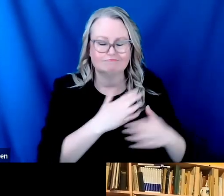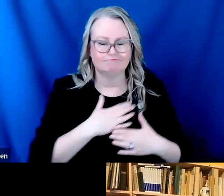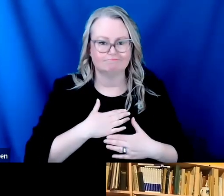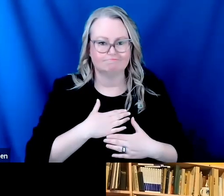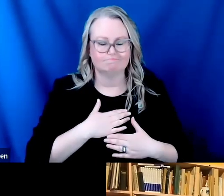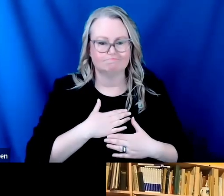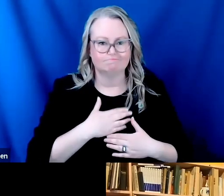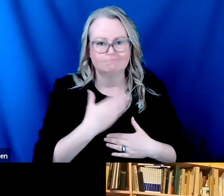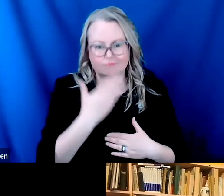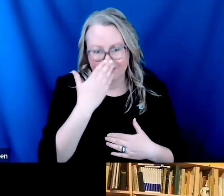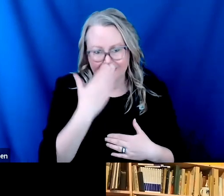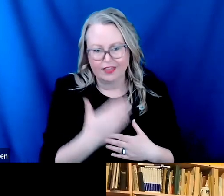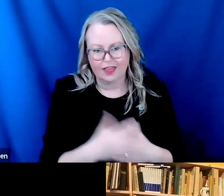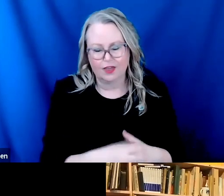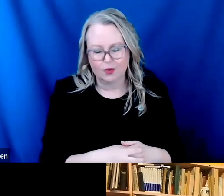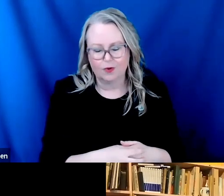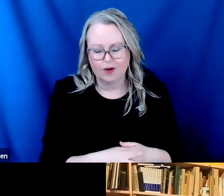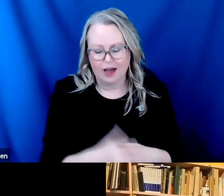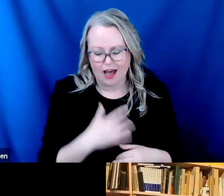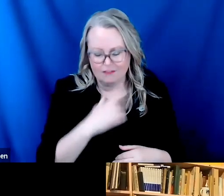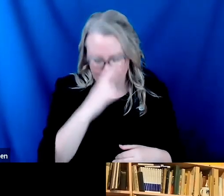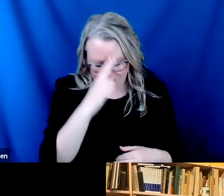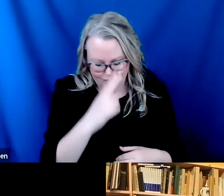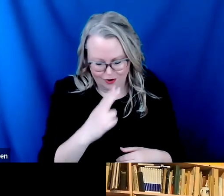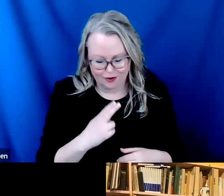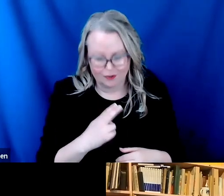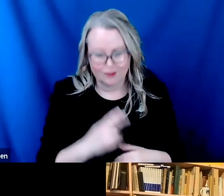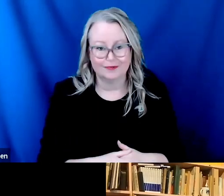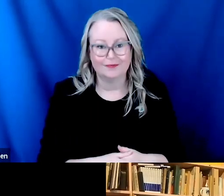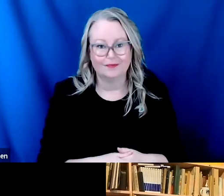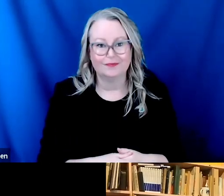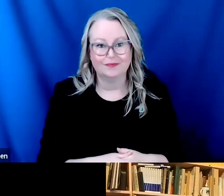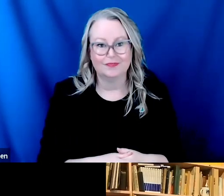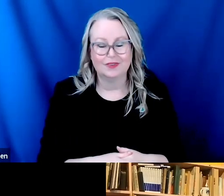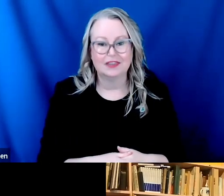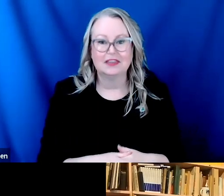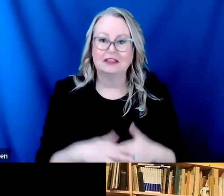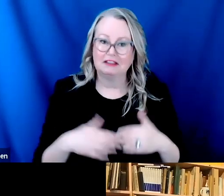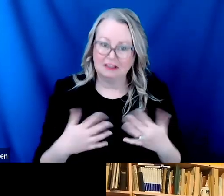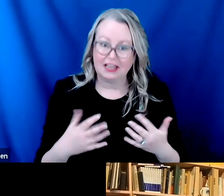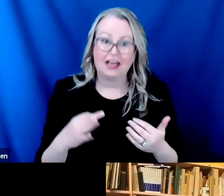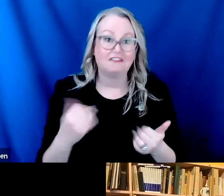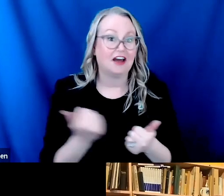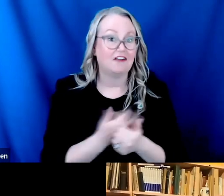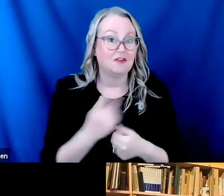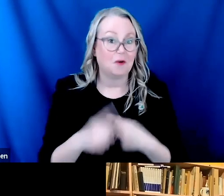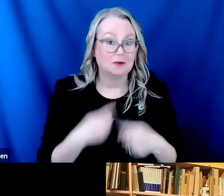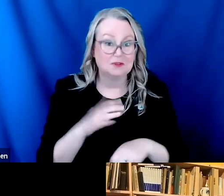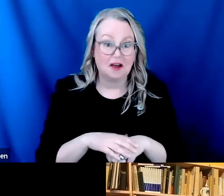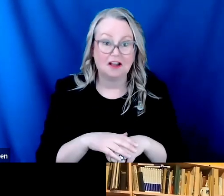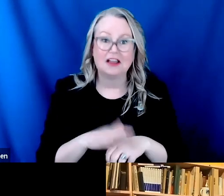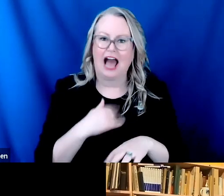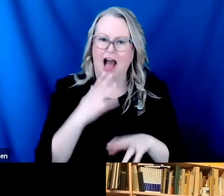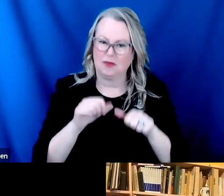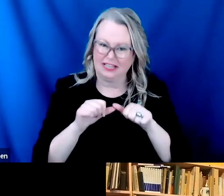health maintains itself, which I've got all the indications that it will, I'm going to be an active